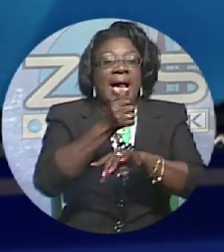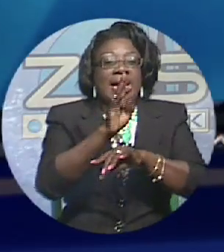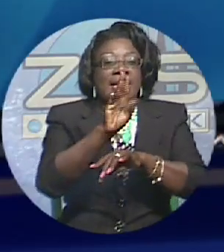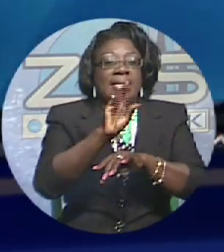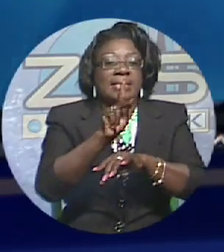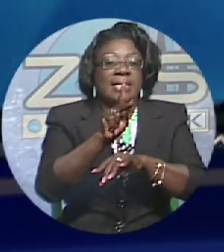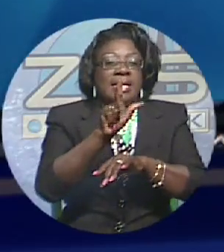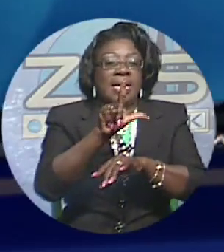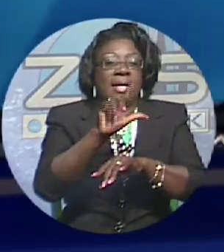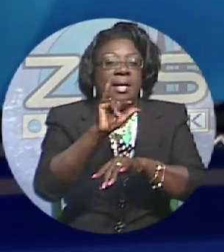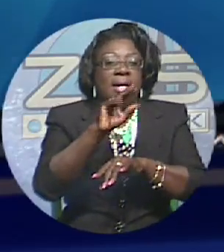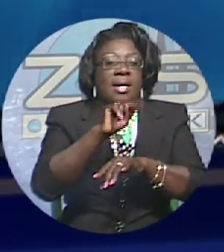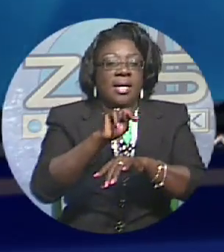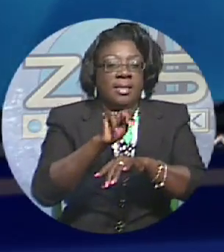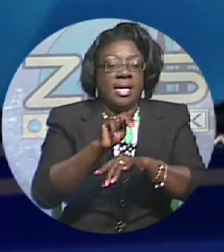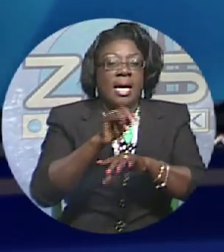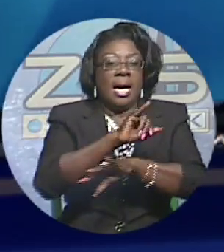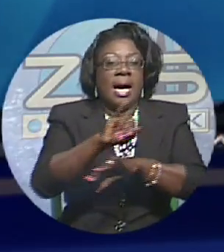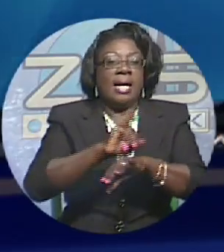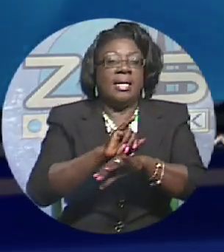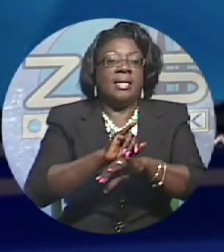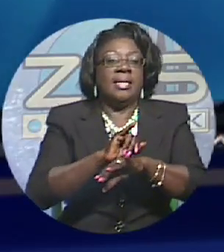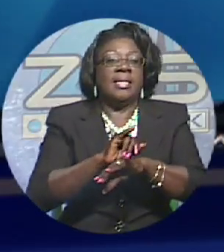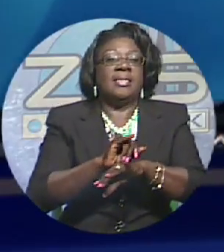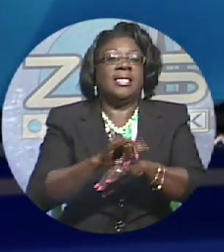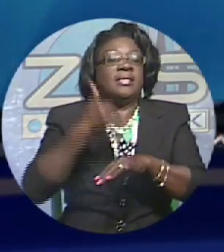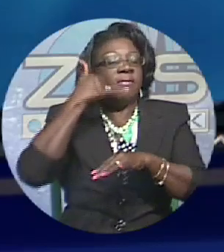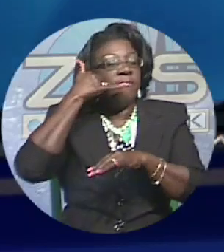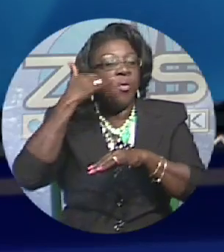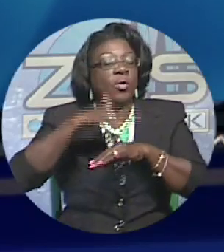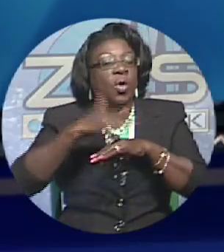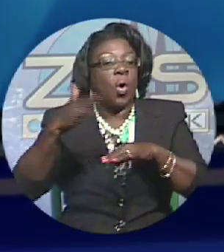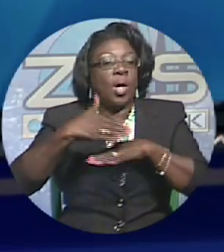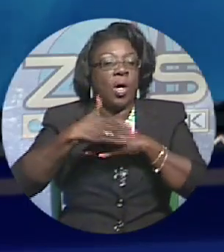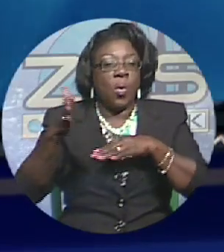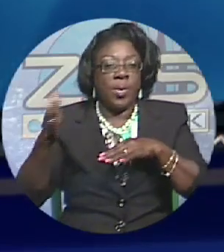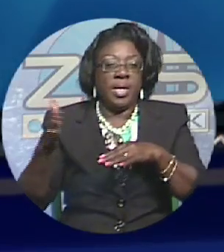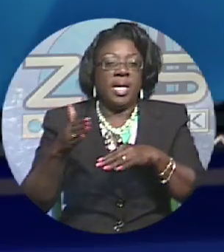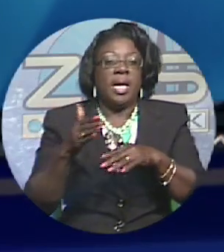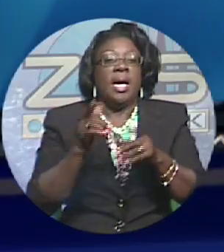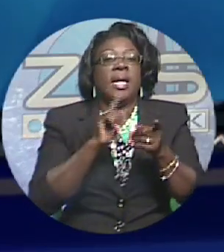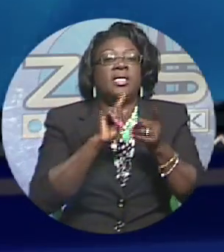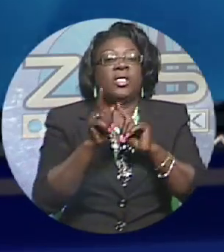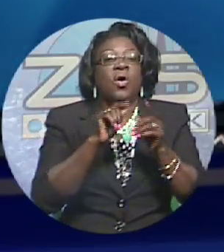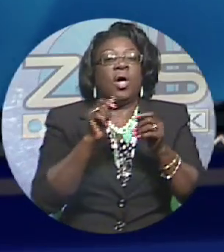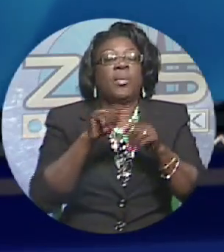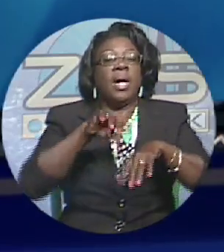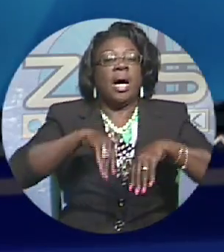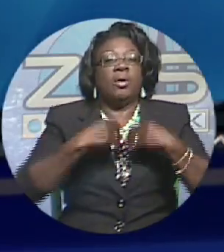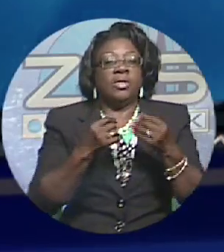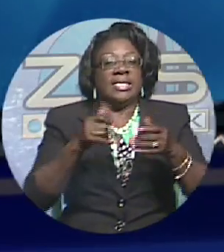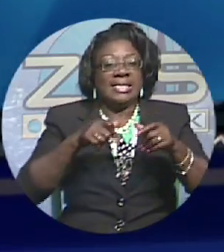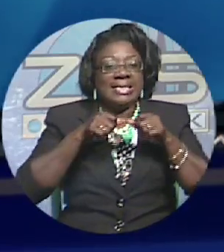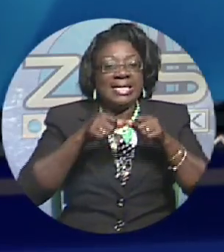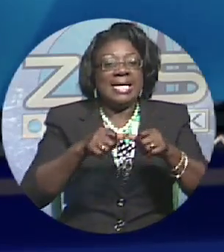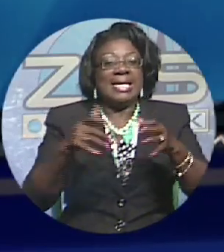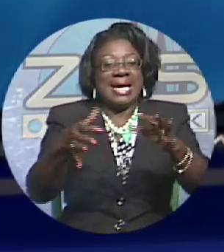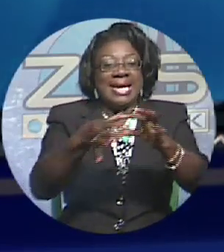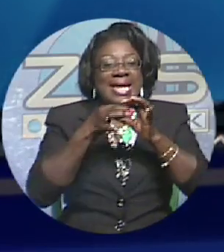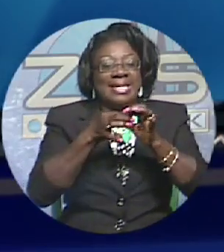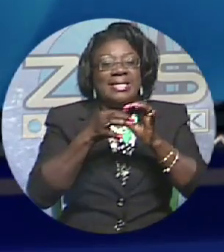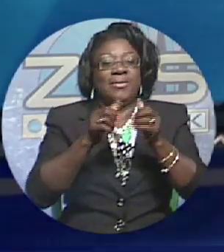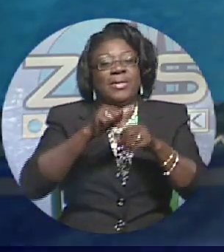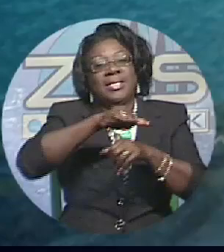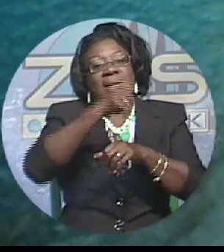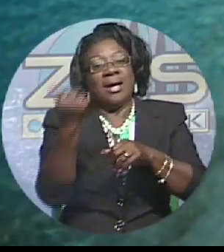We talked to the island's chief counselor about how she stays connected with the rest of the Bahamas and beyond. Here's tonight's BTC Island